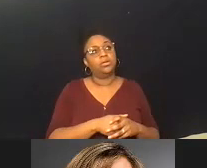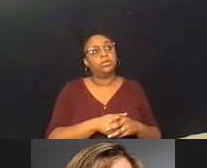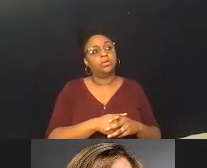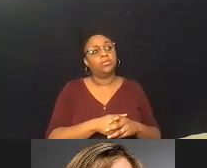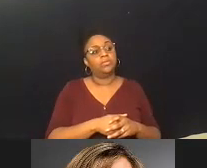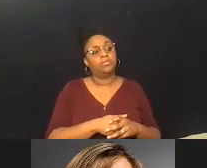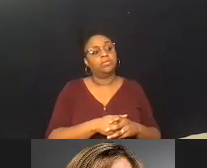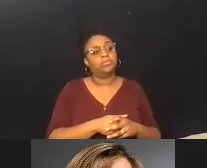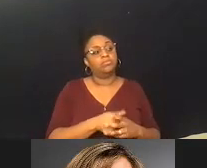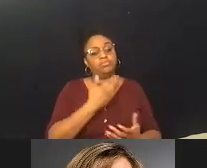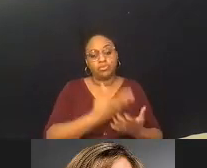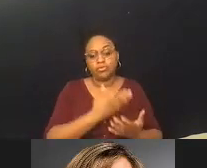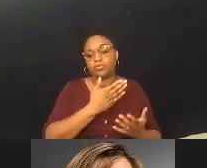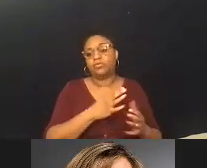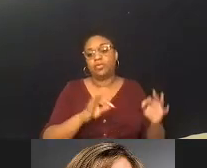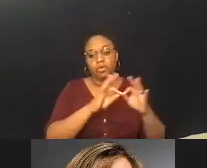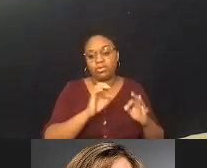fight, of the battle, of the